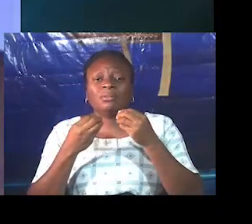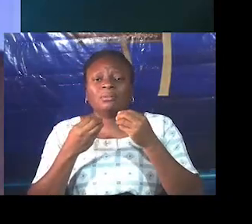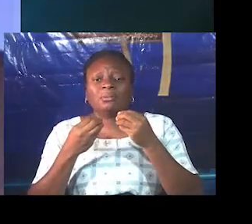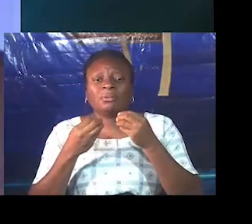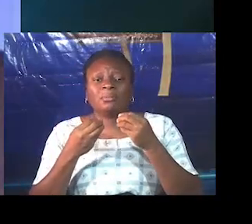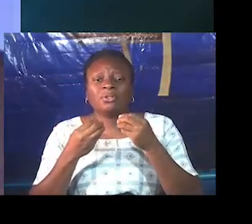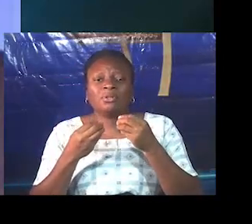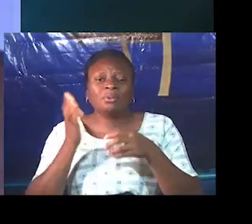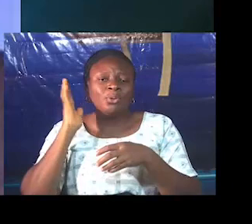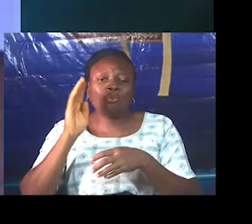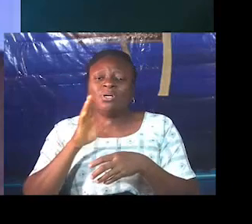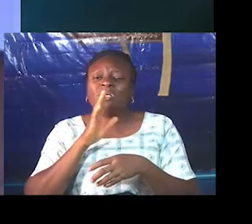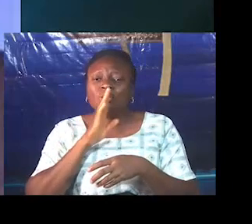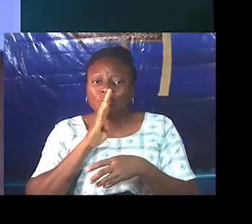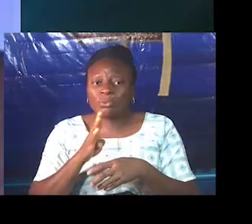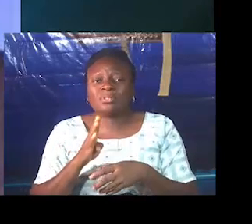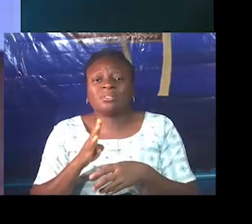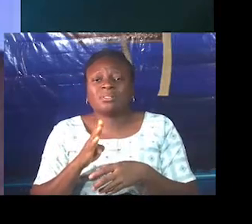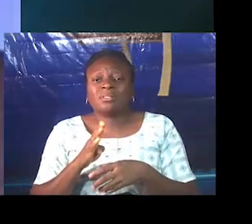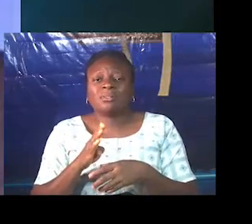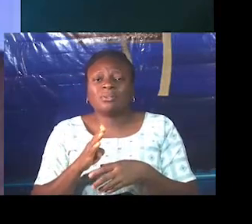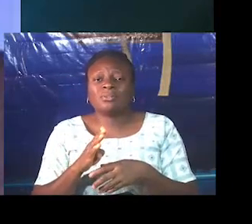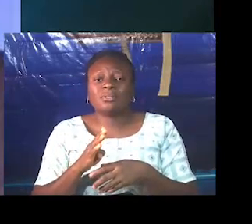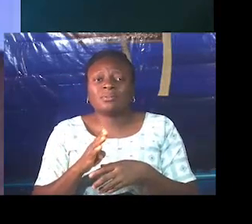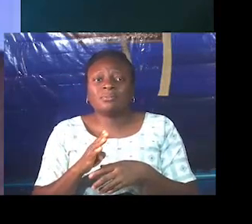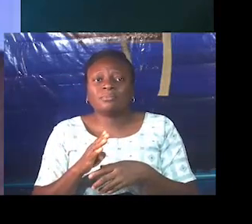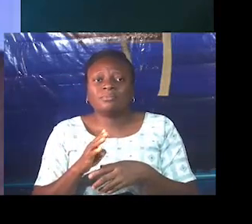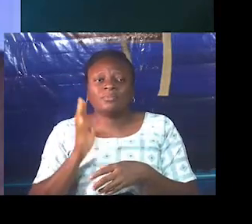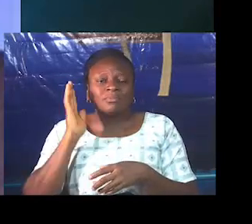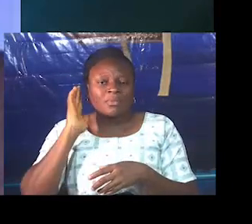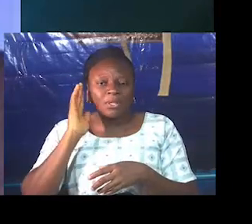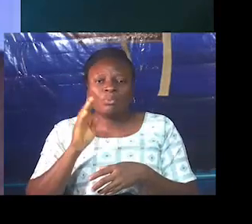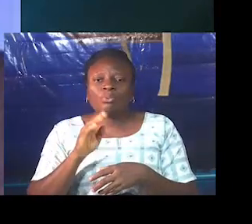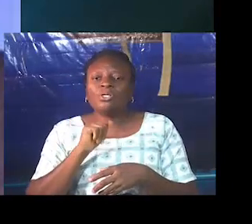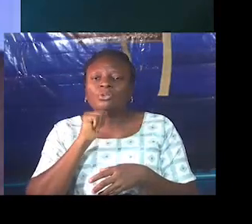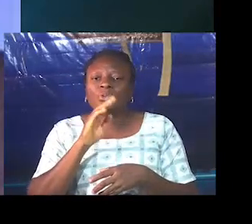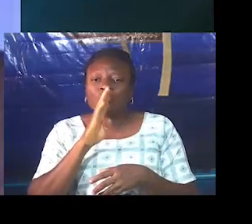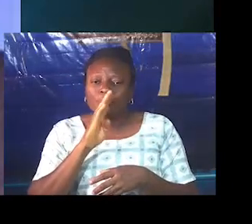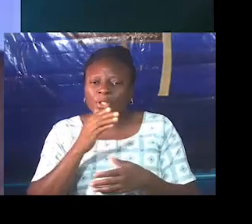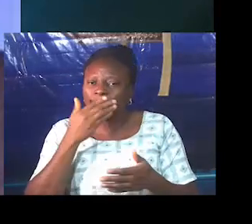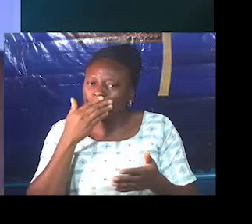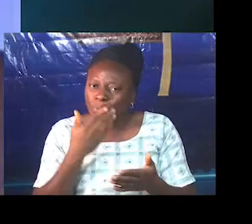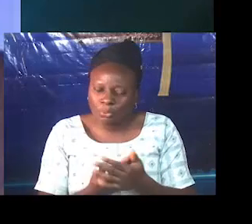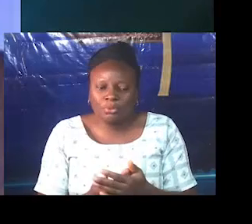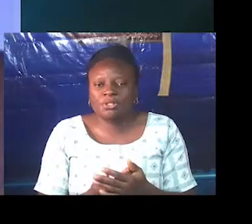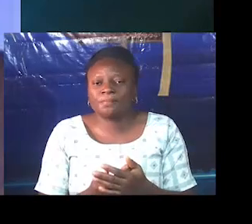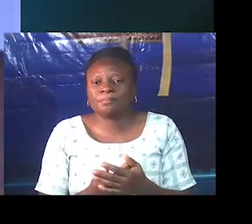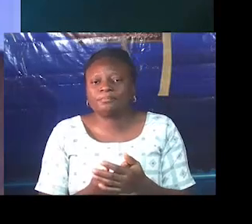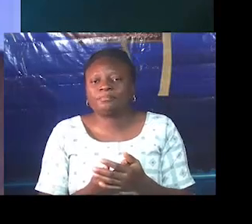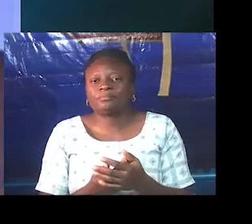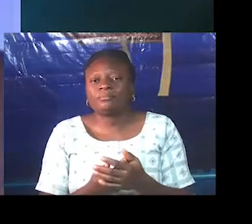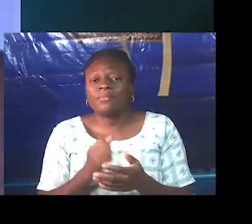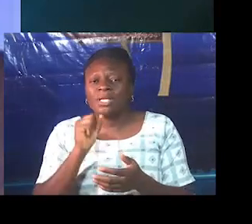life because his own thinking is fashioned by darkness, your own thinking is fashioned by light.